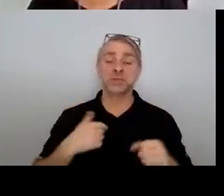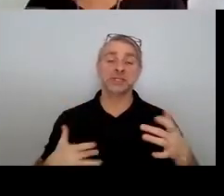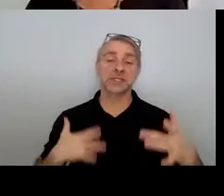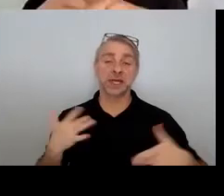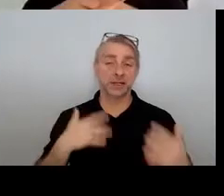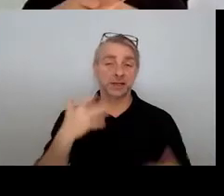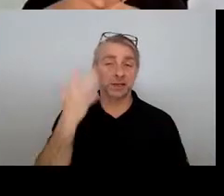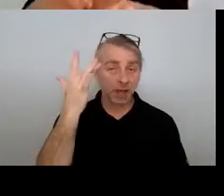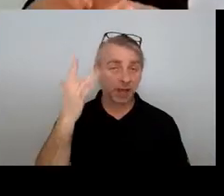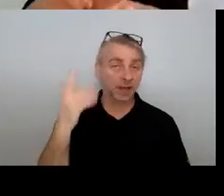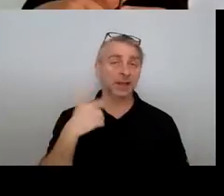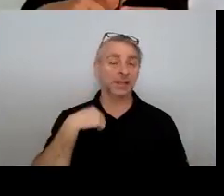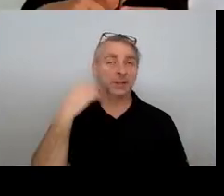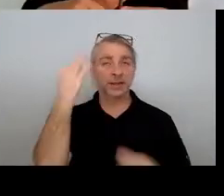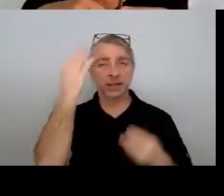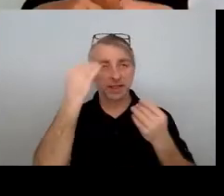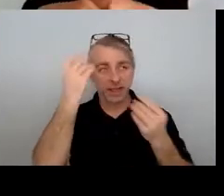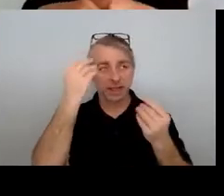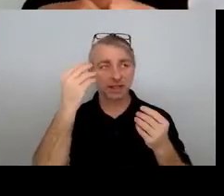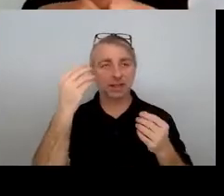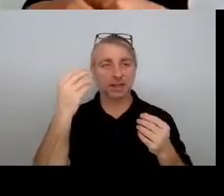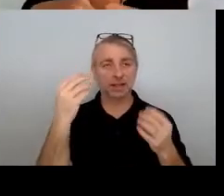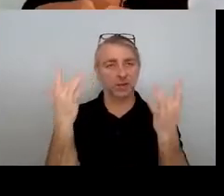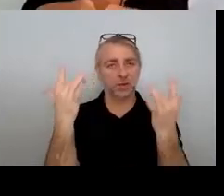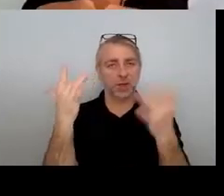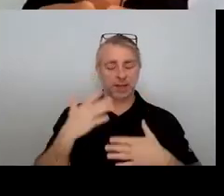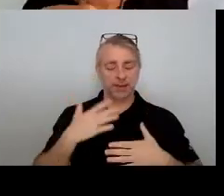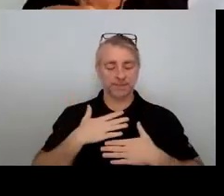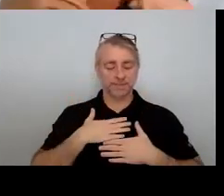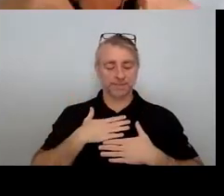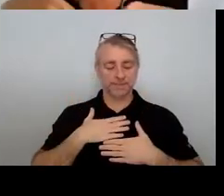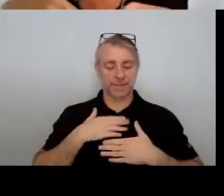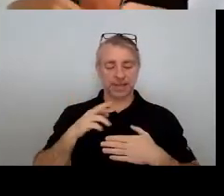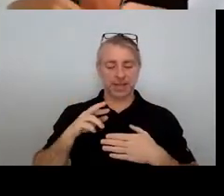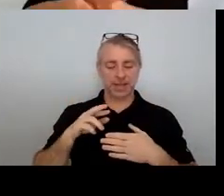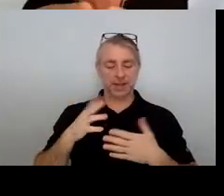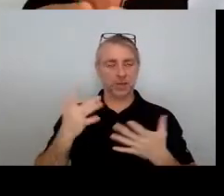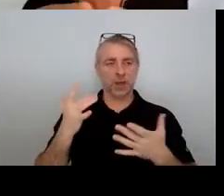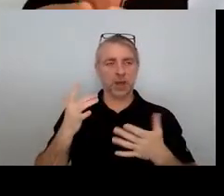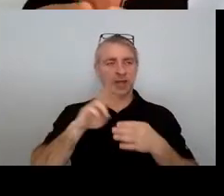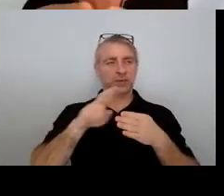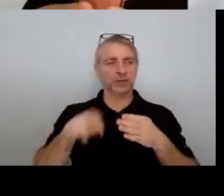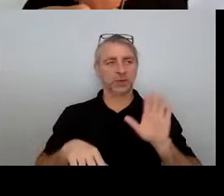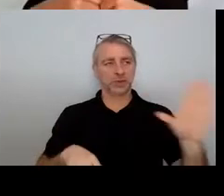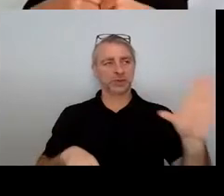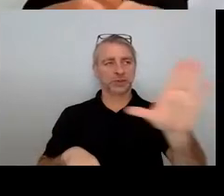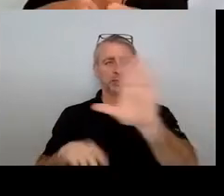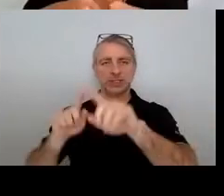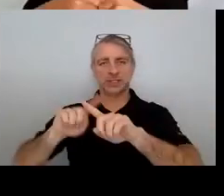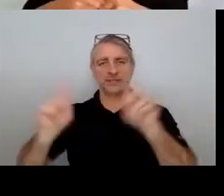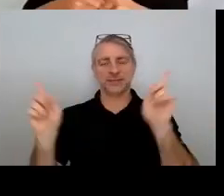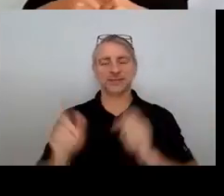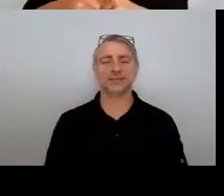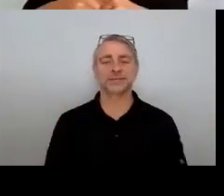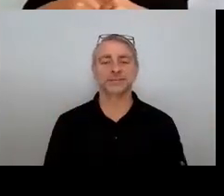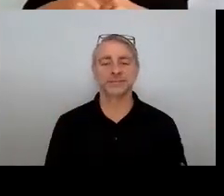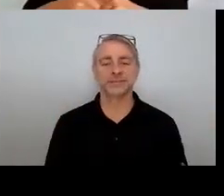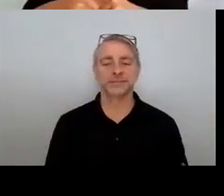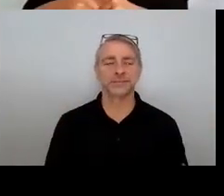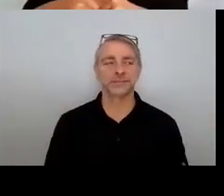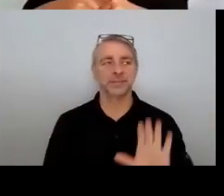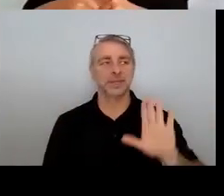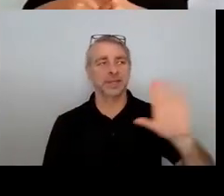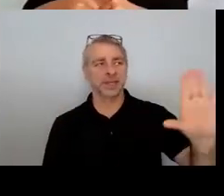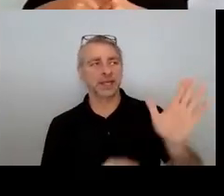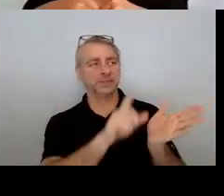about why might study results differ. If we have an intervention and we're seeing that not all the studies are agreeing on how